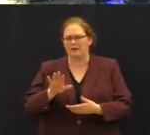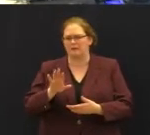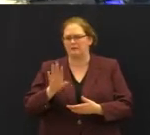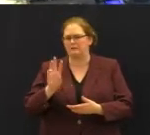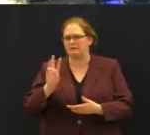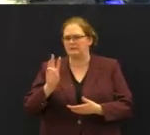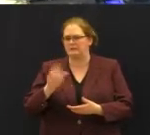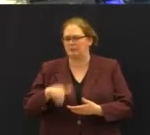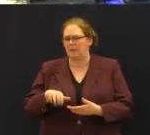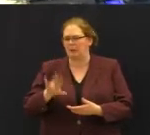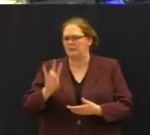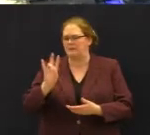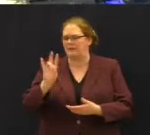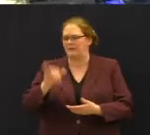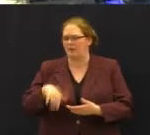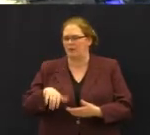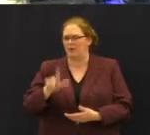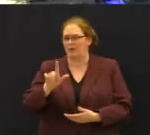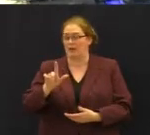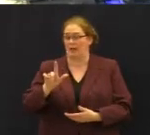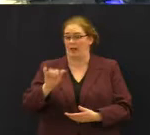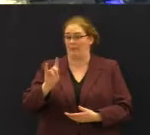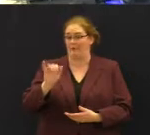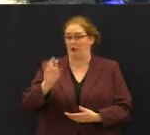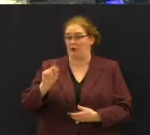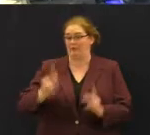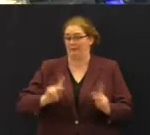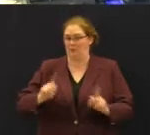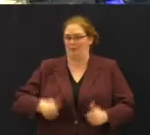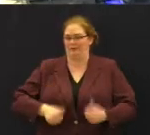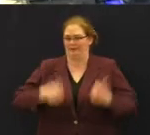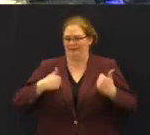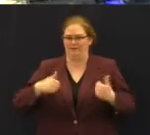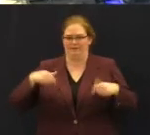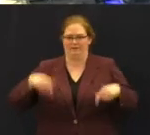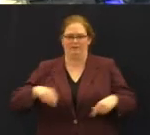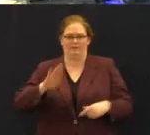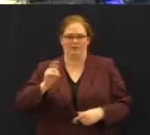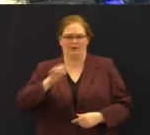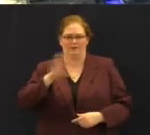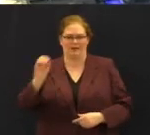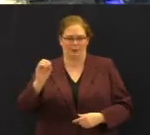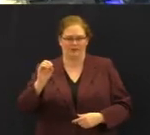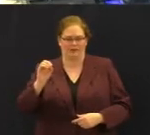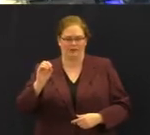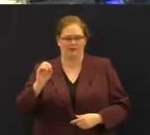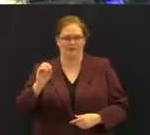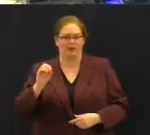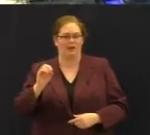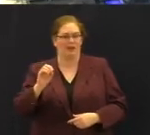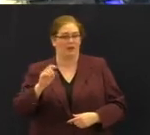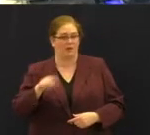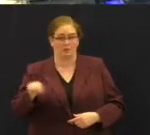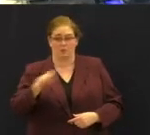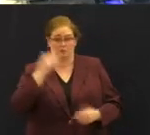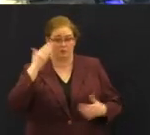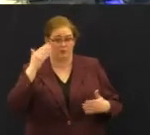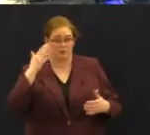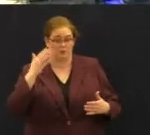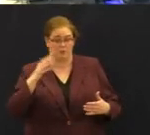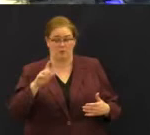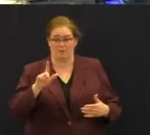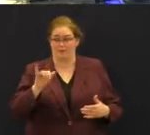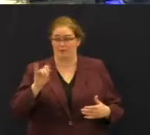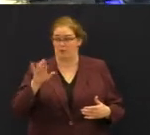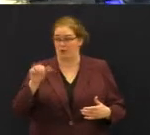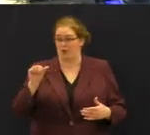7,000 Liberians that live in Bucks County and call Bucks County home now. And for those of you that don't know about Liberia, it